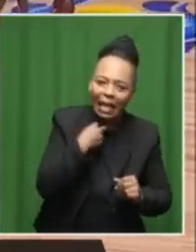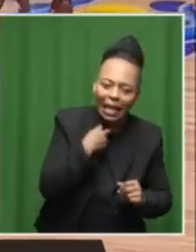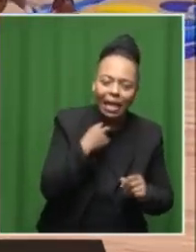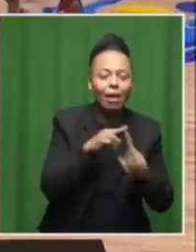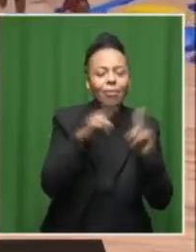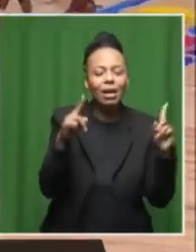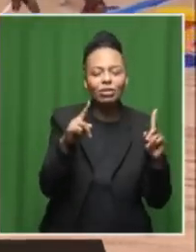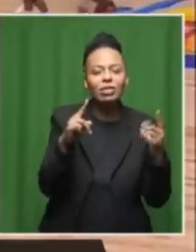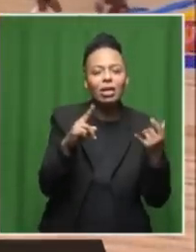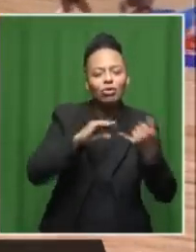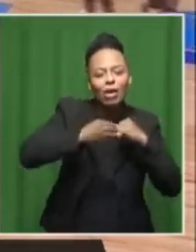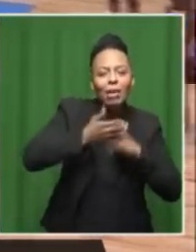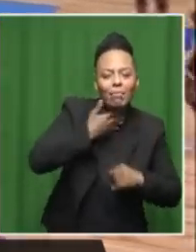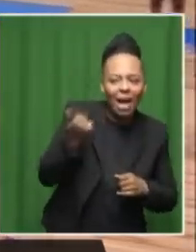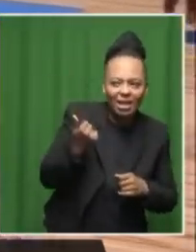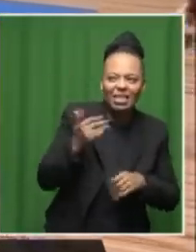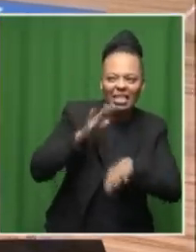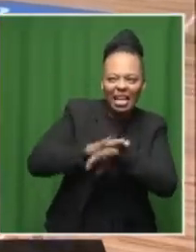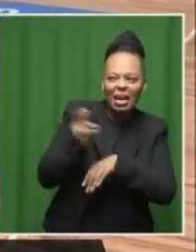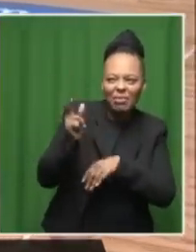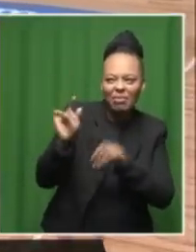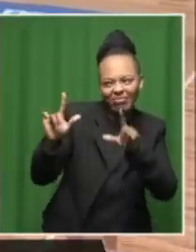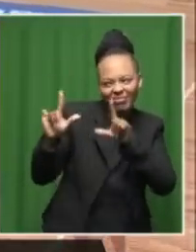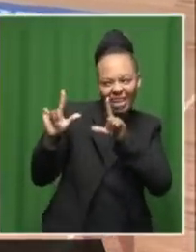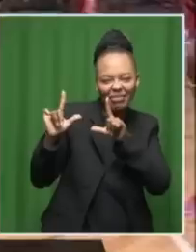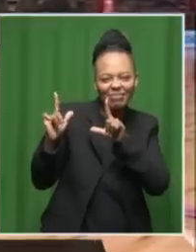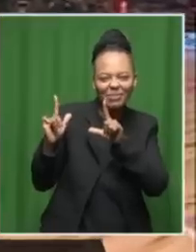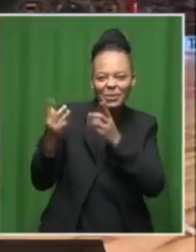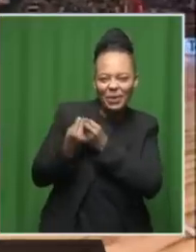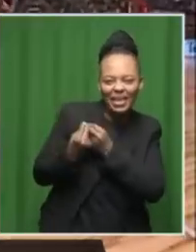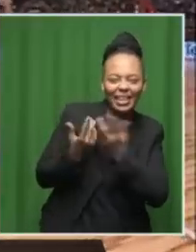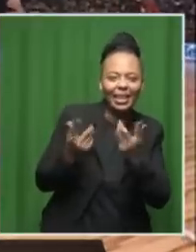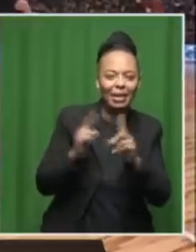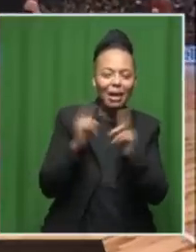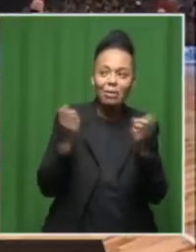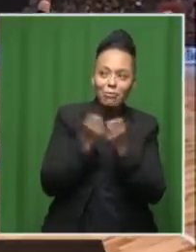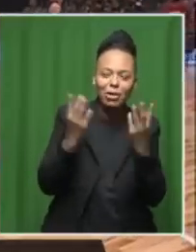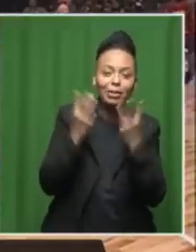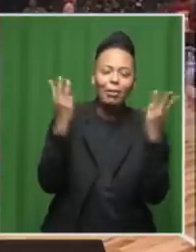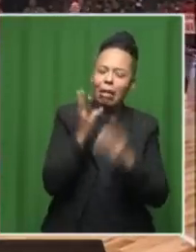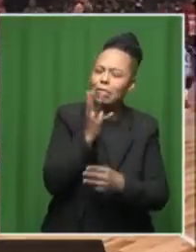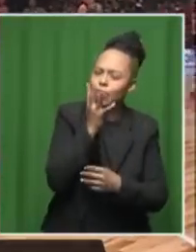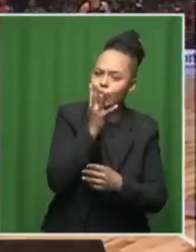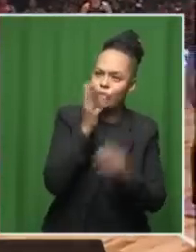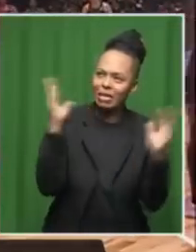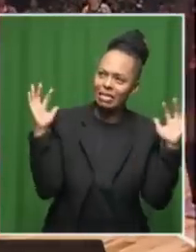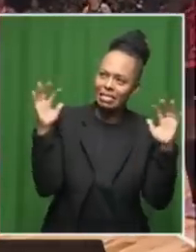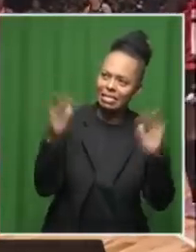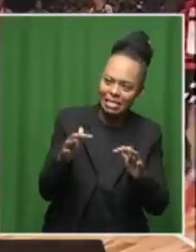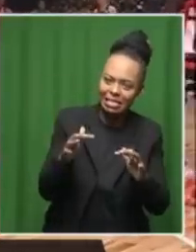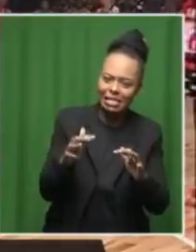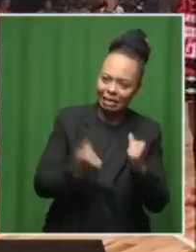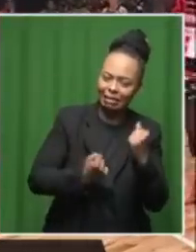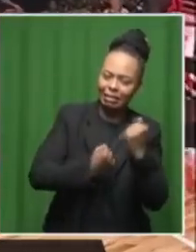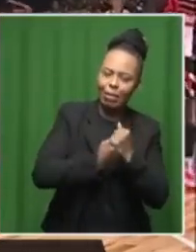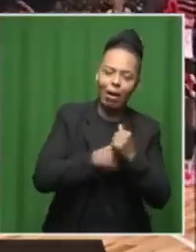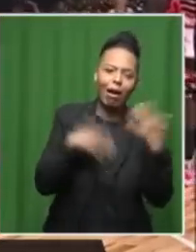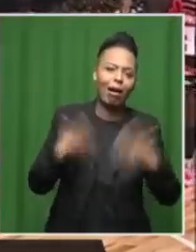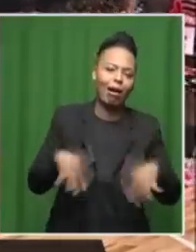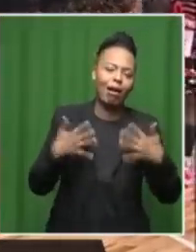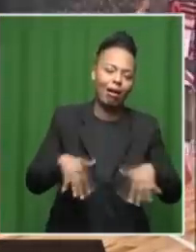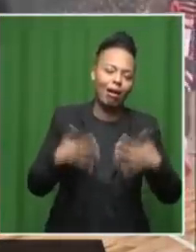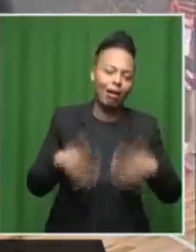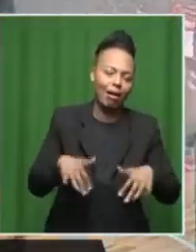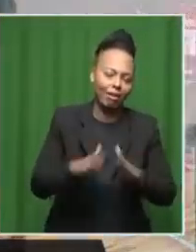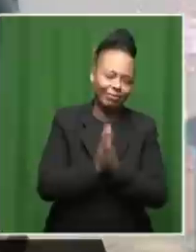our best to make sure that we give them their time, you know, the time they deserve. But a lot of people came out in numbers. I have to say, South Africans were fantastic in supporting